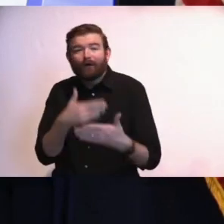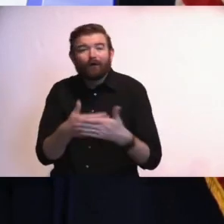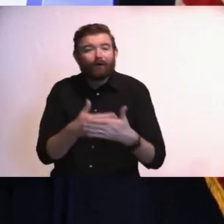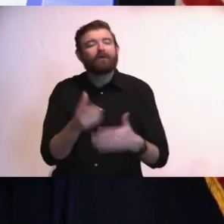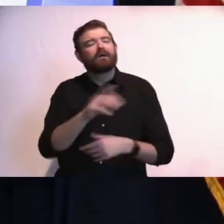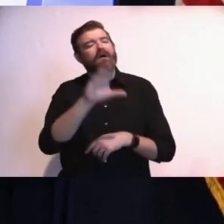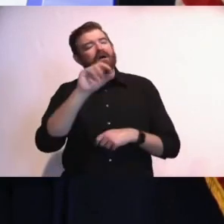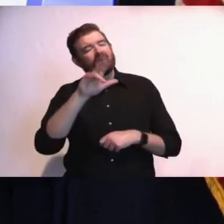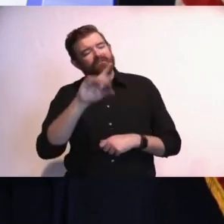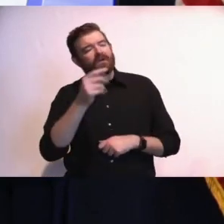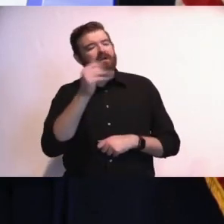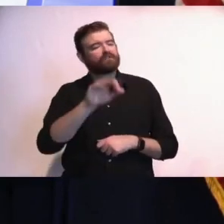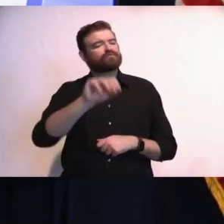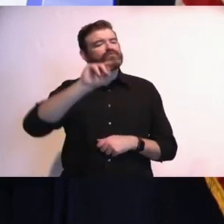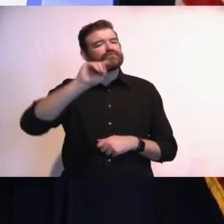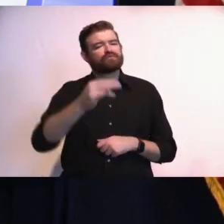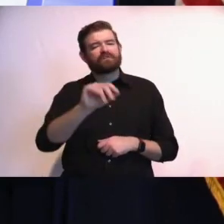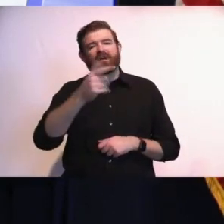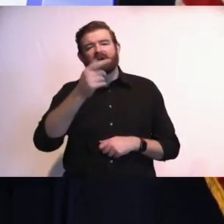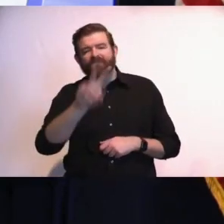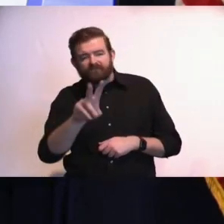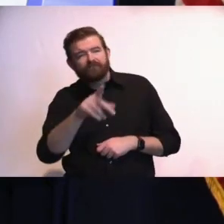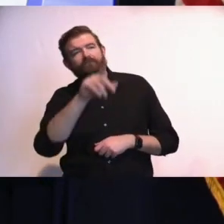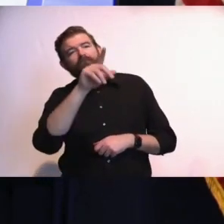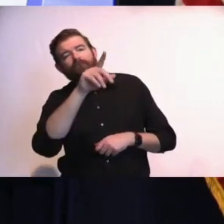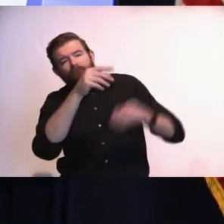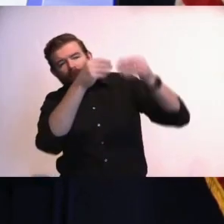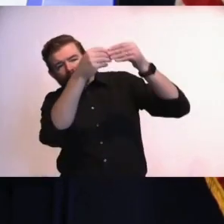covid19.nj.gov and click Vaccine Information.